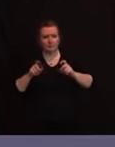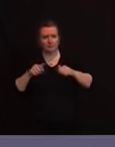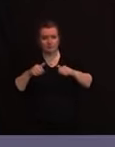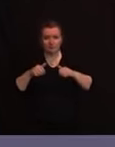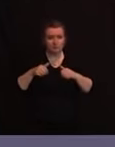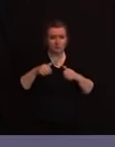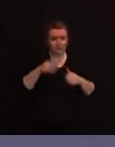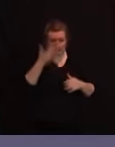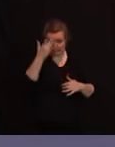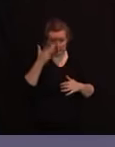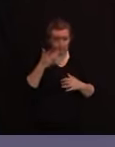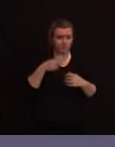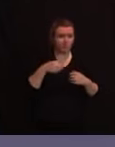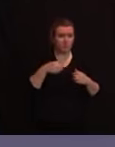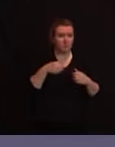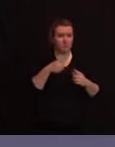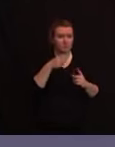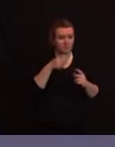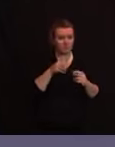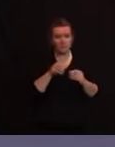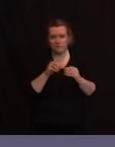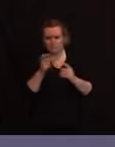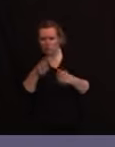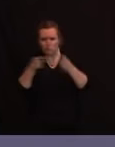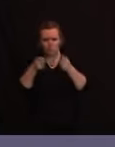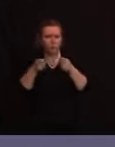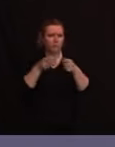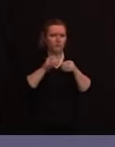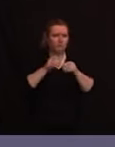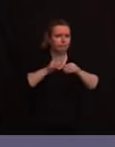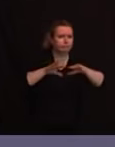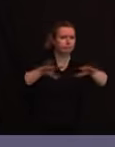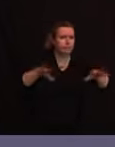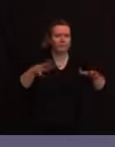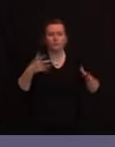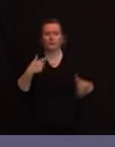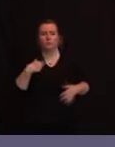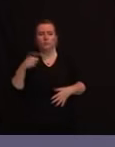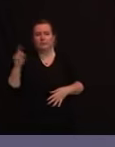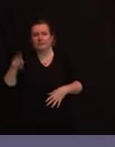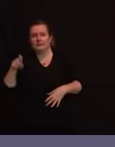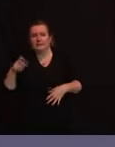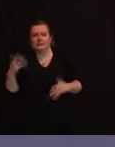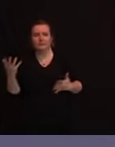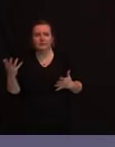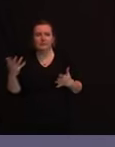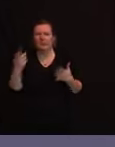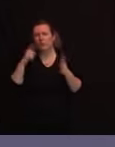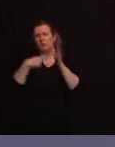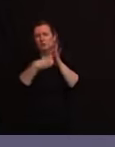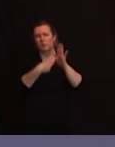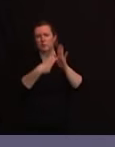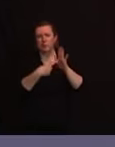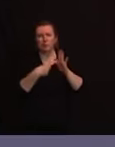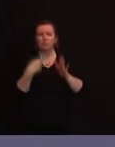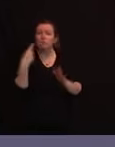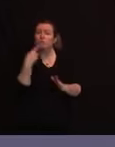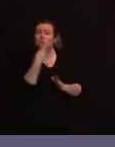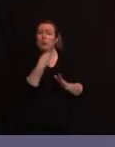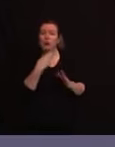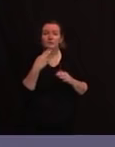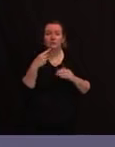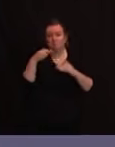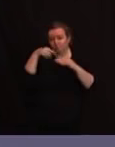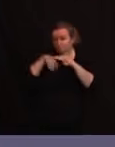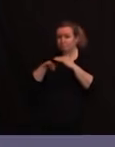maybe a proxy for that is the quick thermometer notion standing out front of the restaurant. But is it fair to